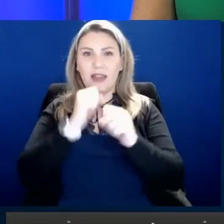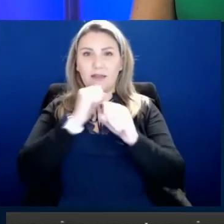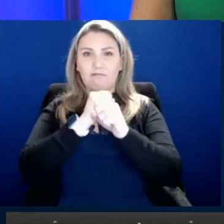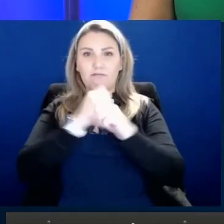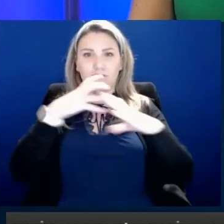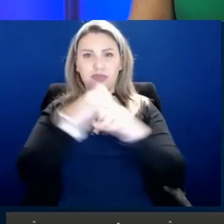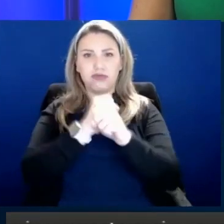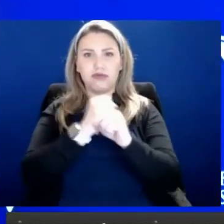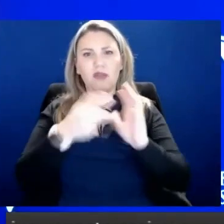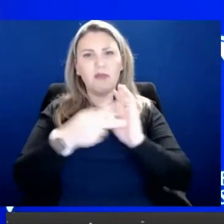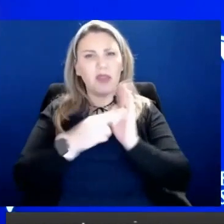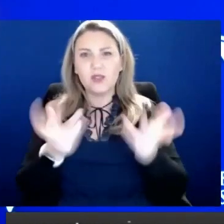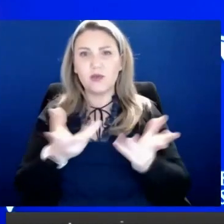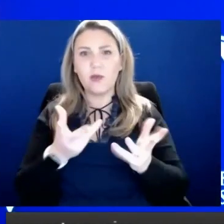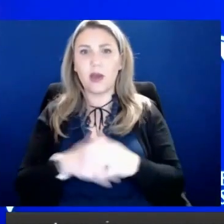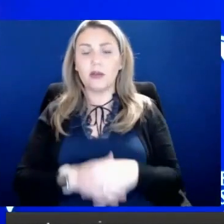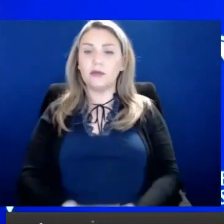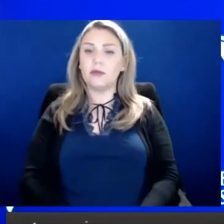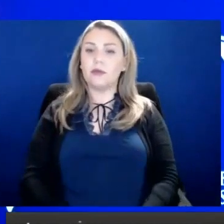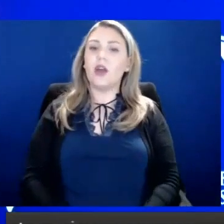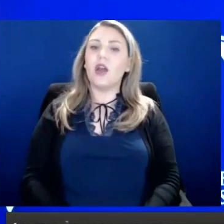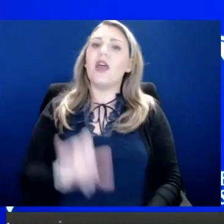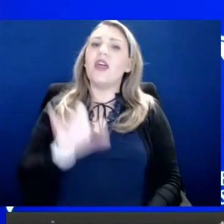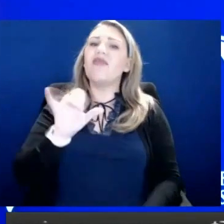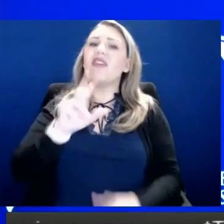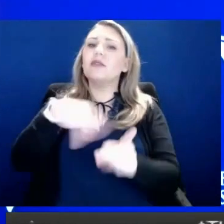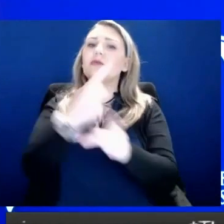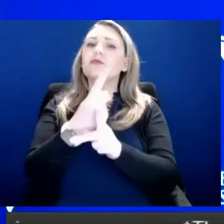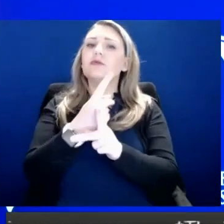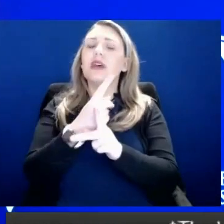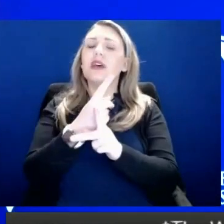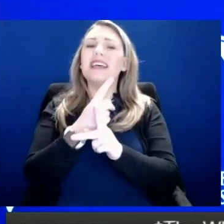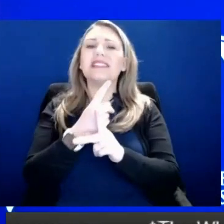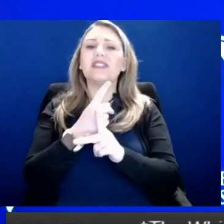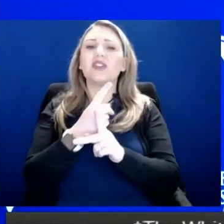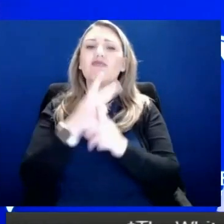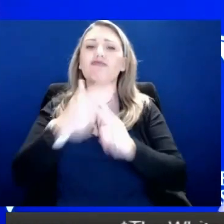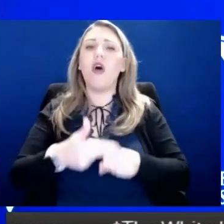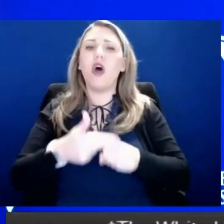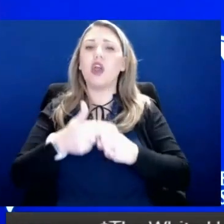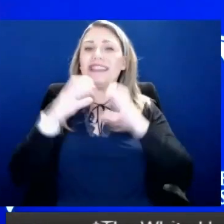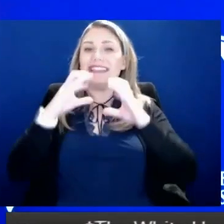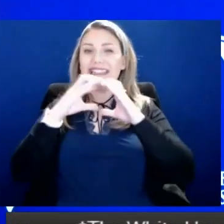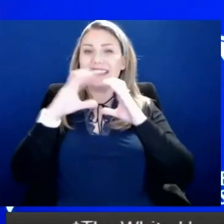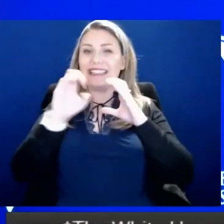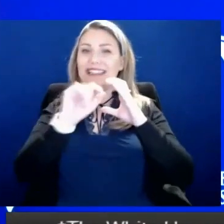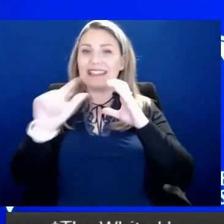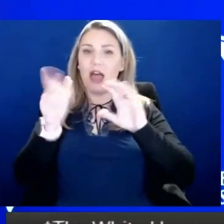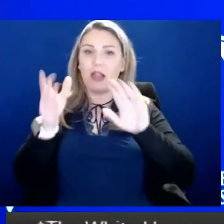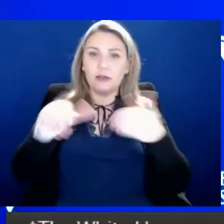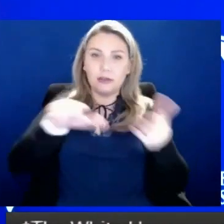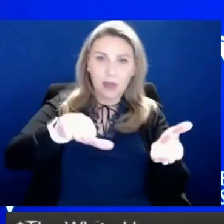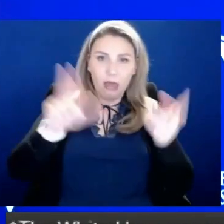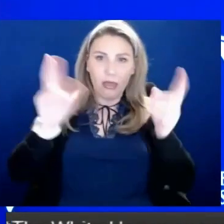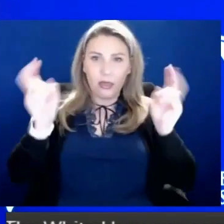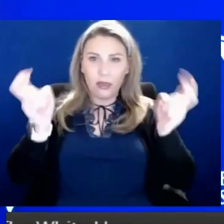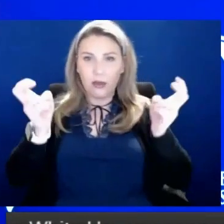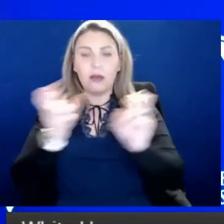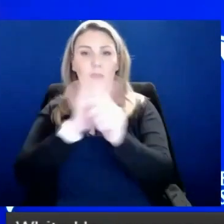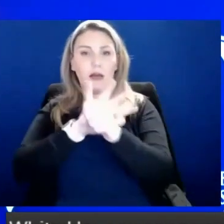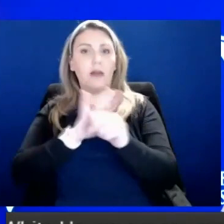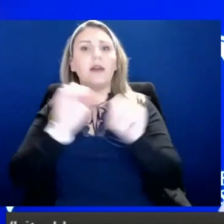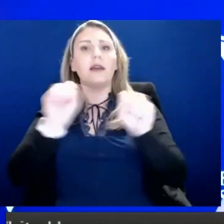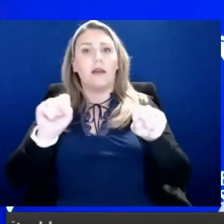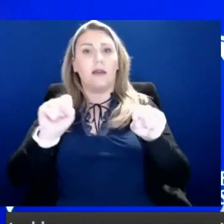mean? Yeah, this is just a form of cell death. So we know that COVID can infect many different cells and many